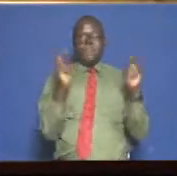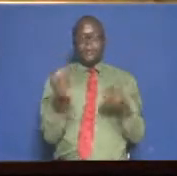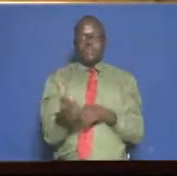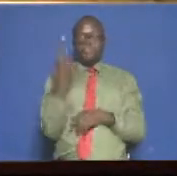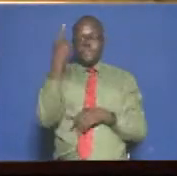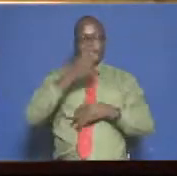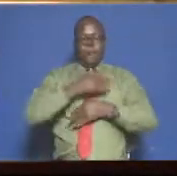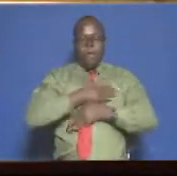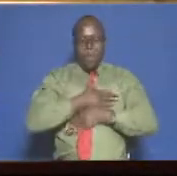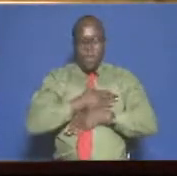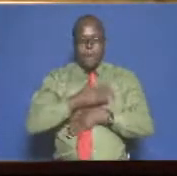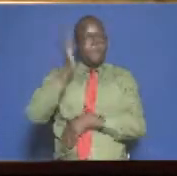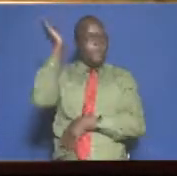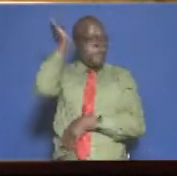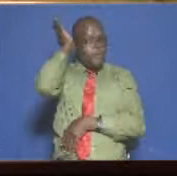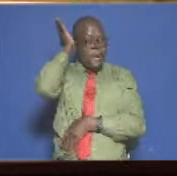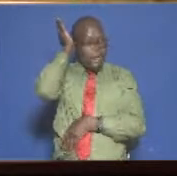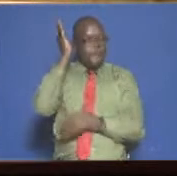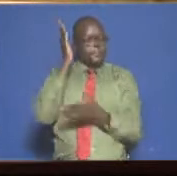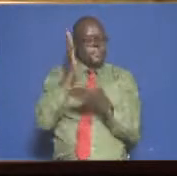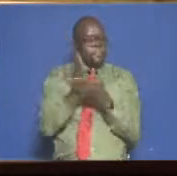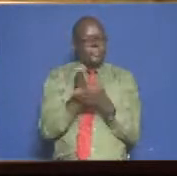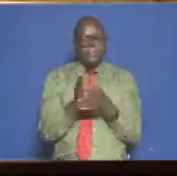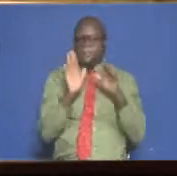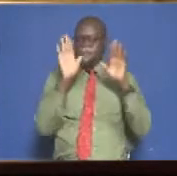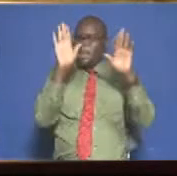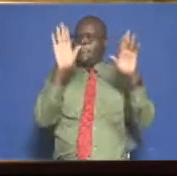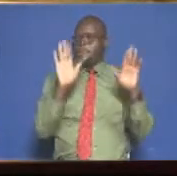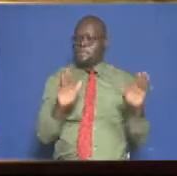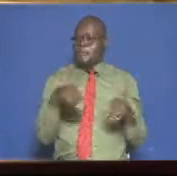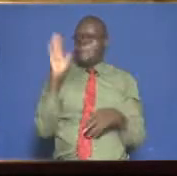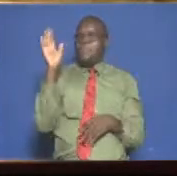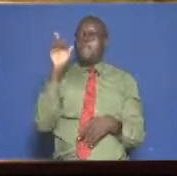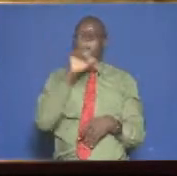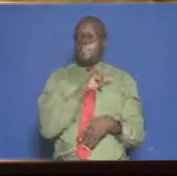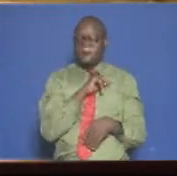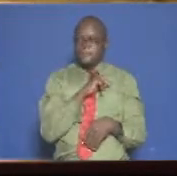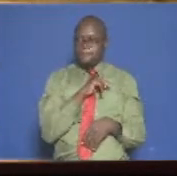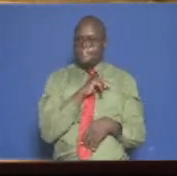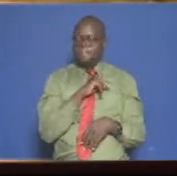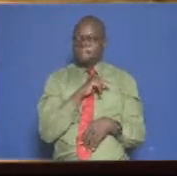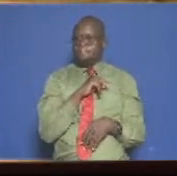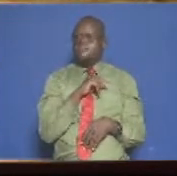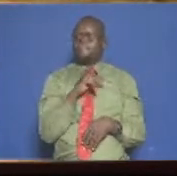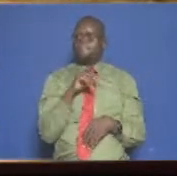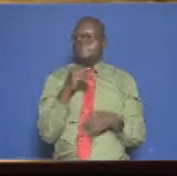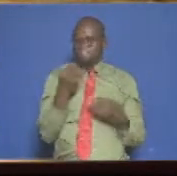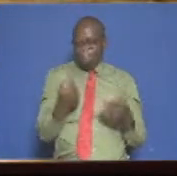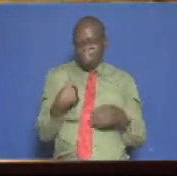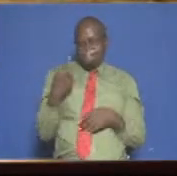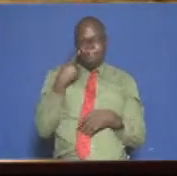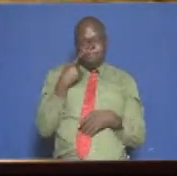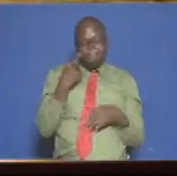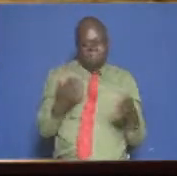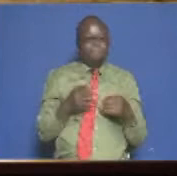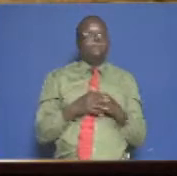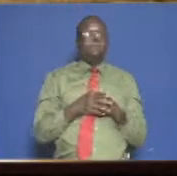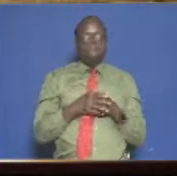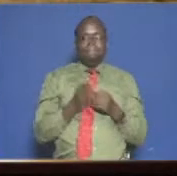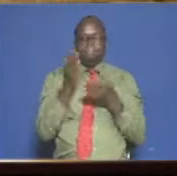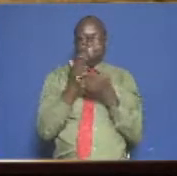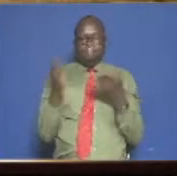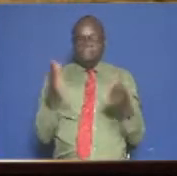Honorable Duale are indeed of great moment, and they really go to the core of some